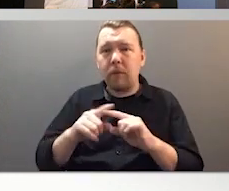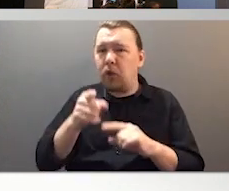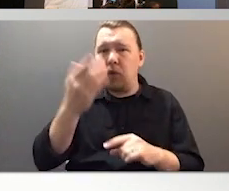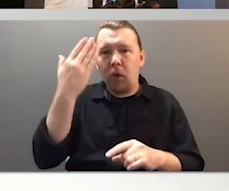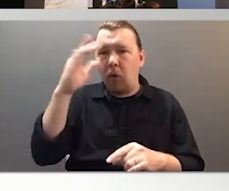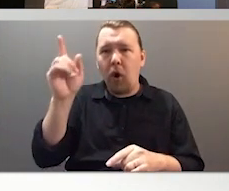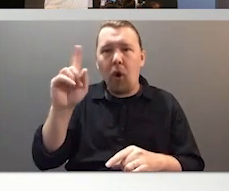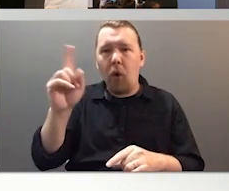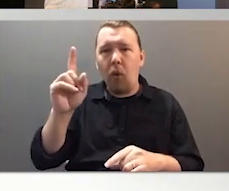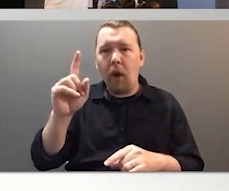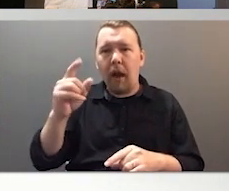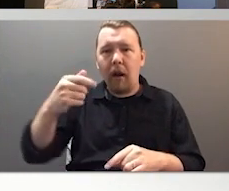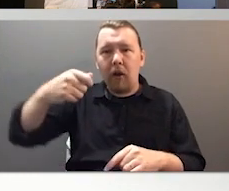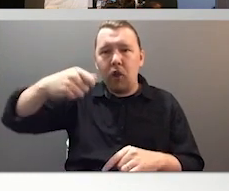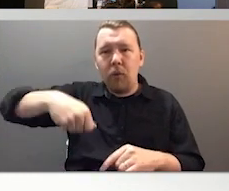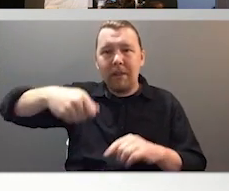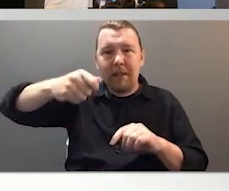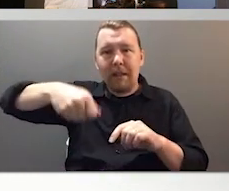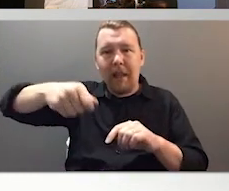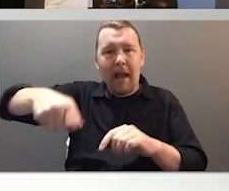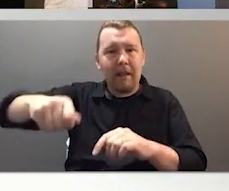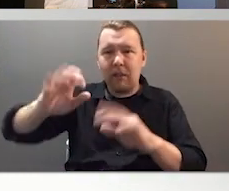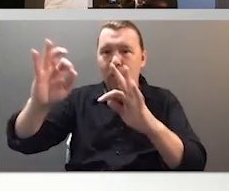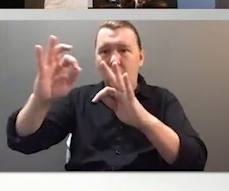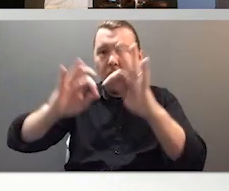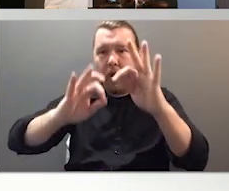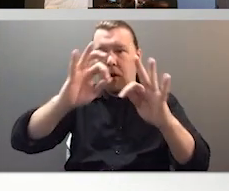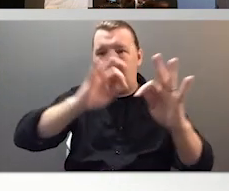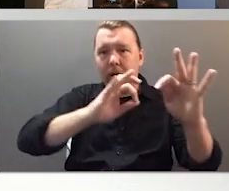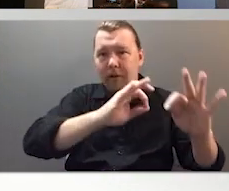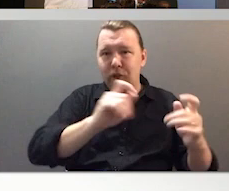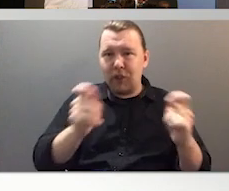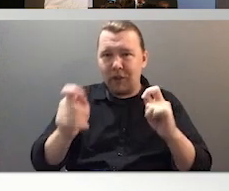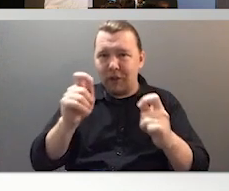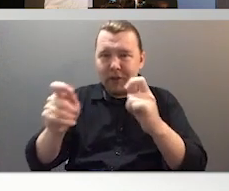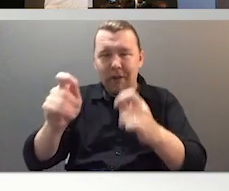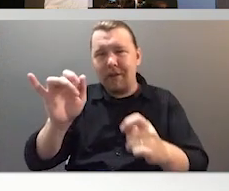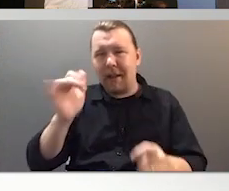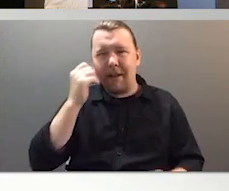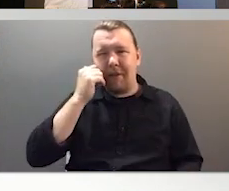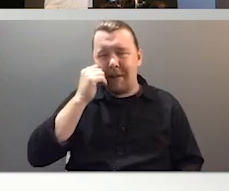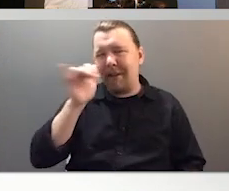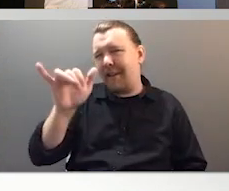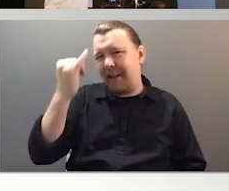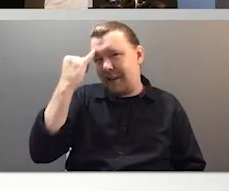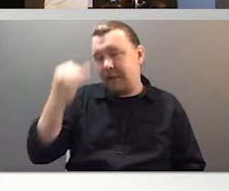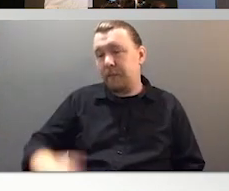That is the hard part with that. Cerebral palsy. So here are some of my favorite adults.